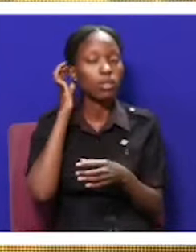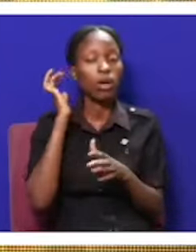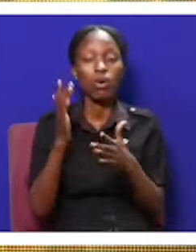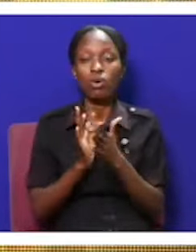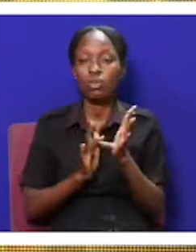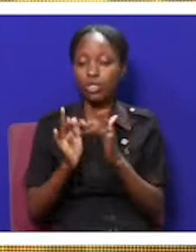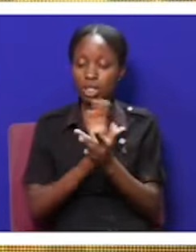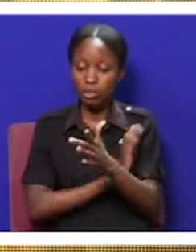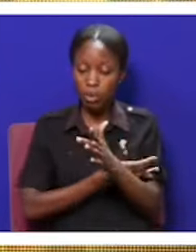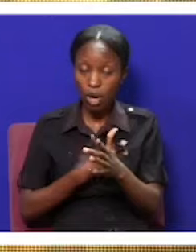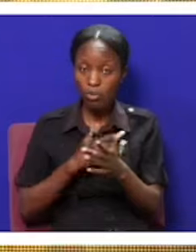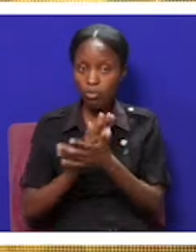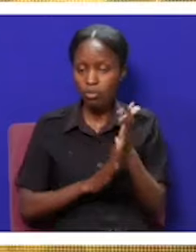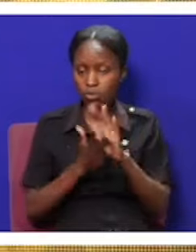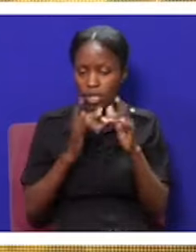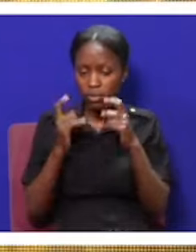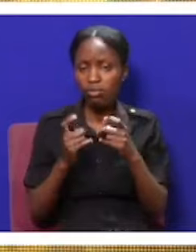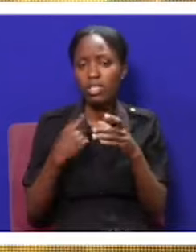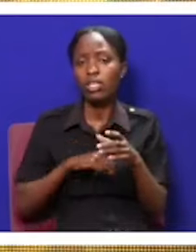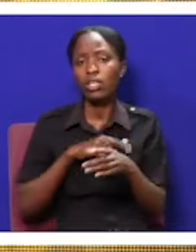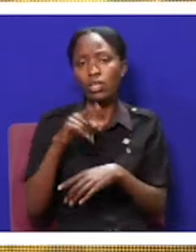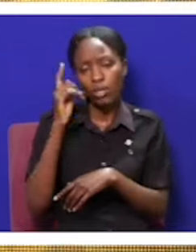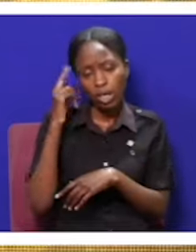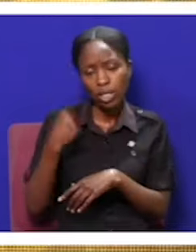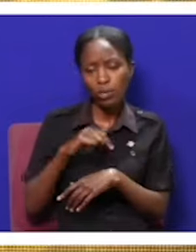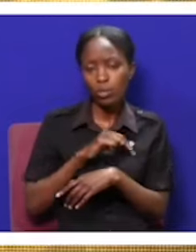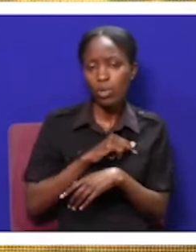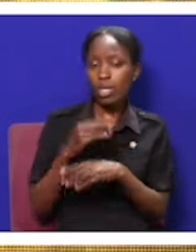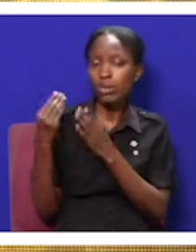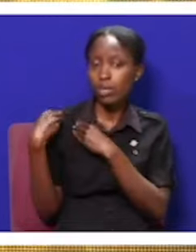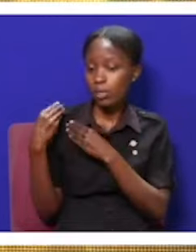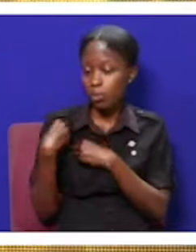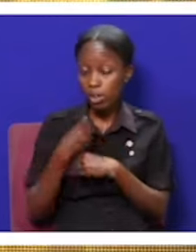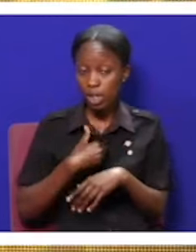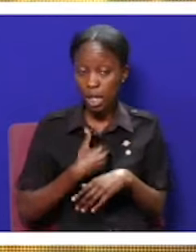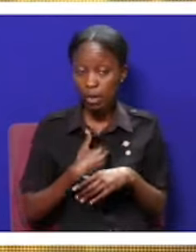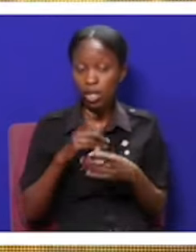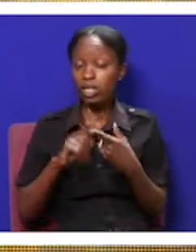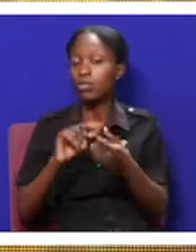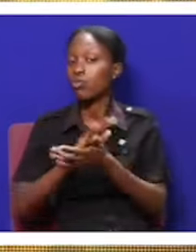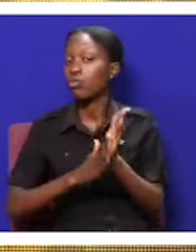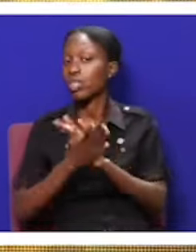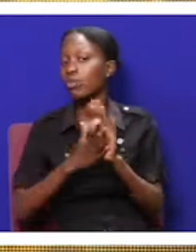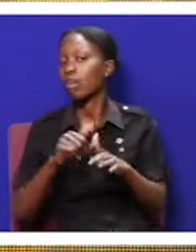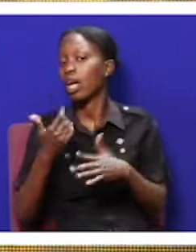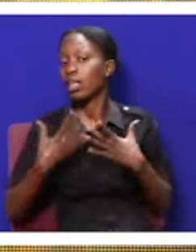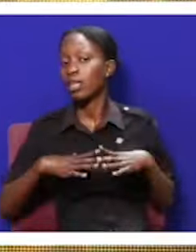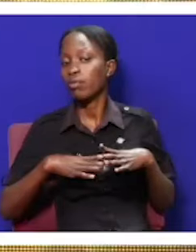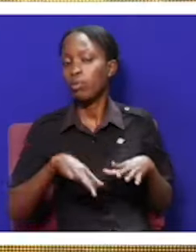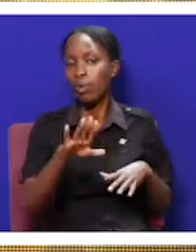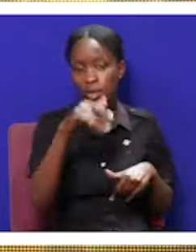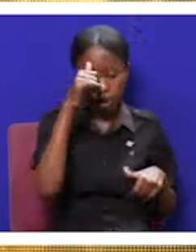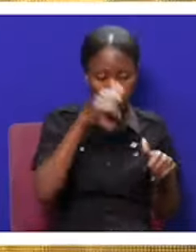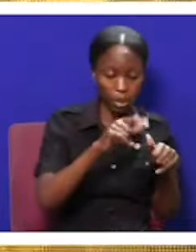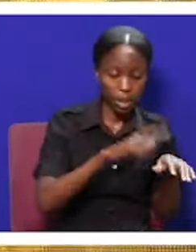us our sin, do you think we have an obligation or we have a role to play in forgiving others also? Remember when we began,